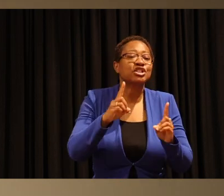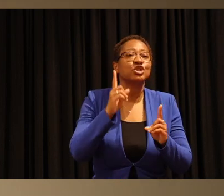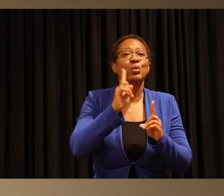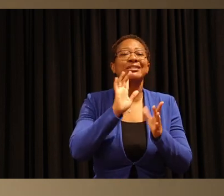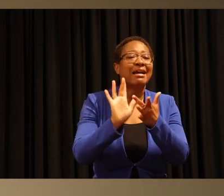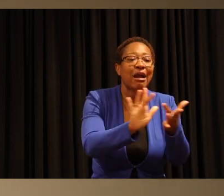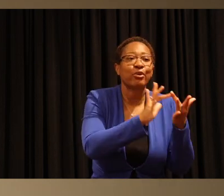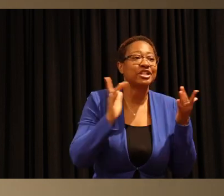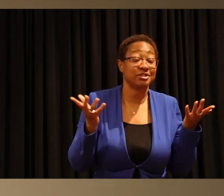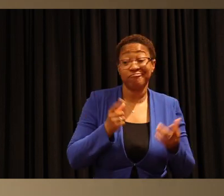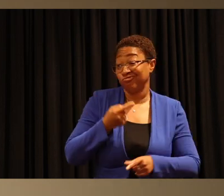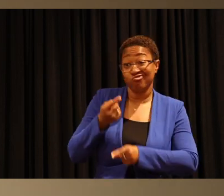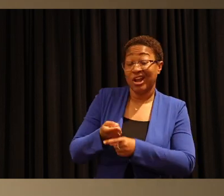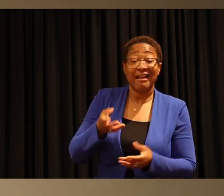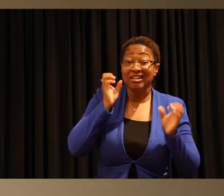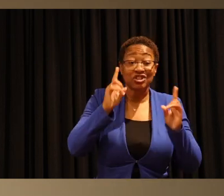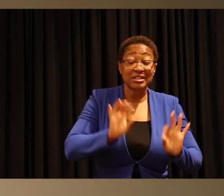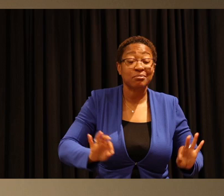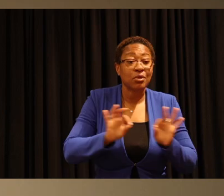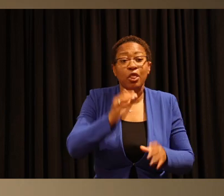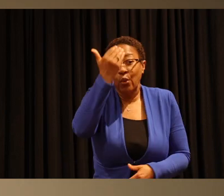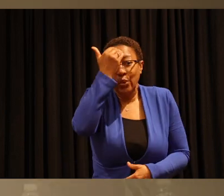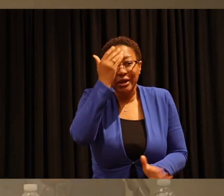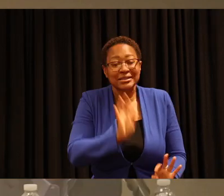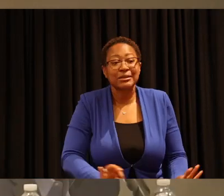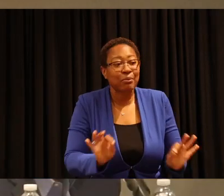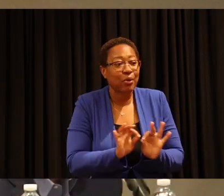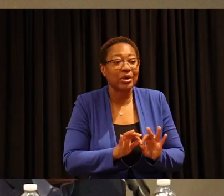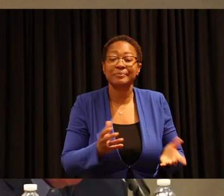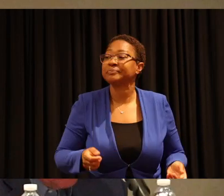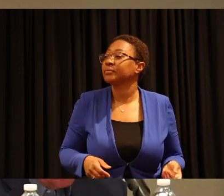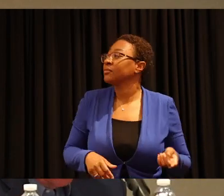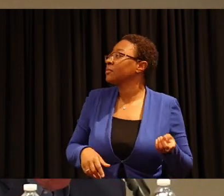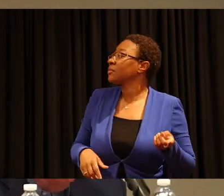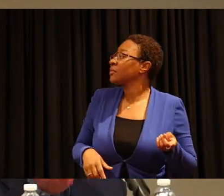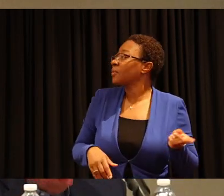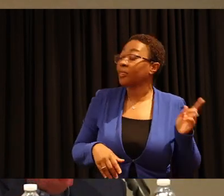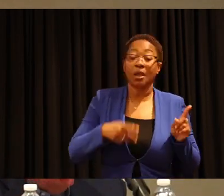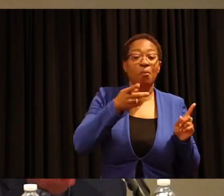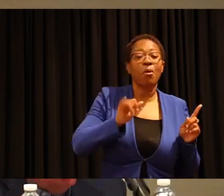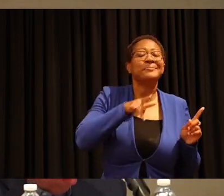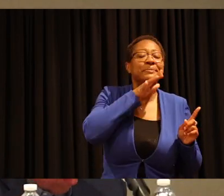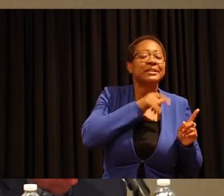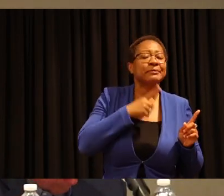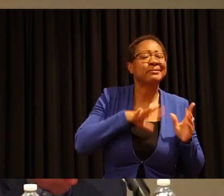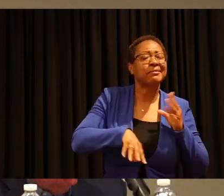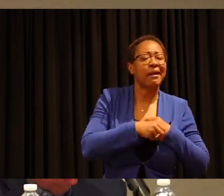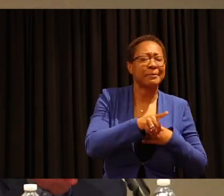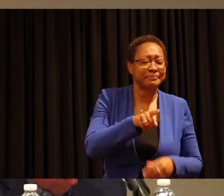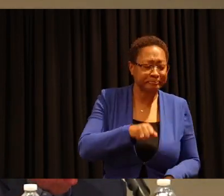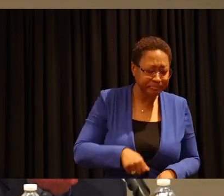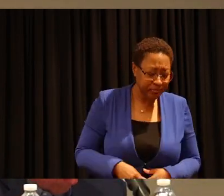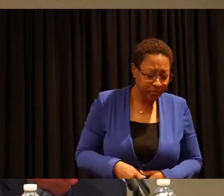100%. Jay is right. The education and awareness is really critical. Yeah. Can I add something real quick on to Michael's answer here?